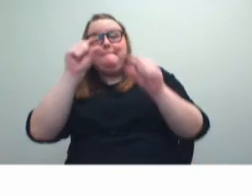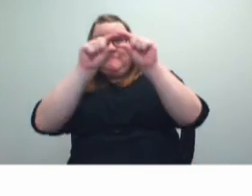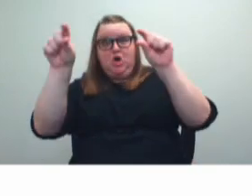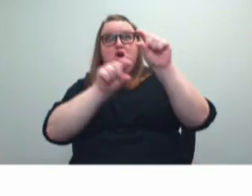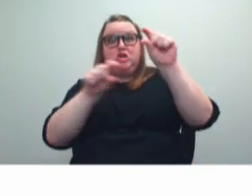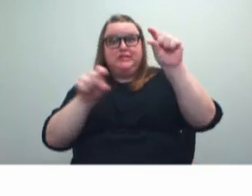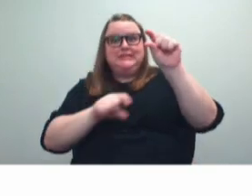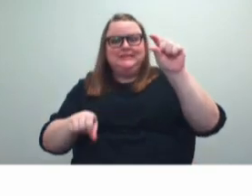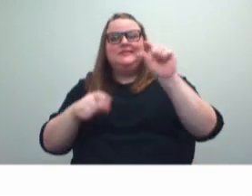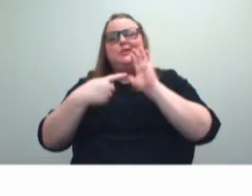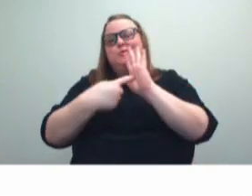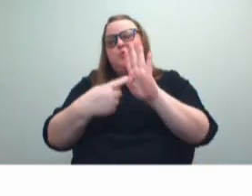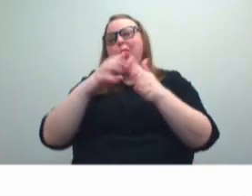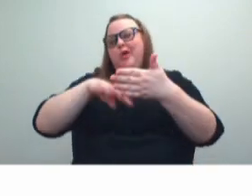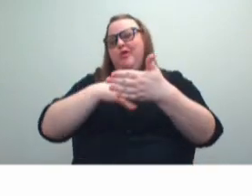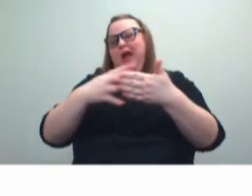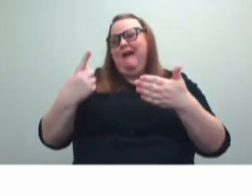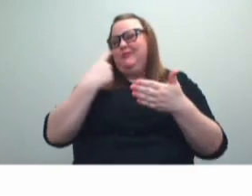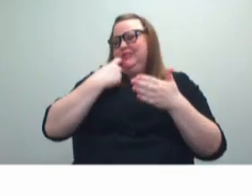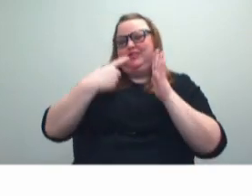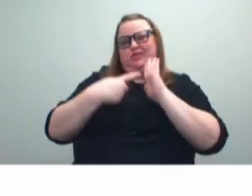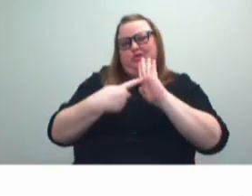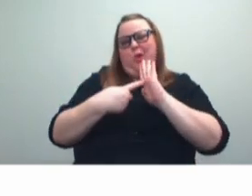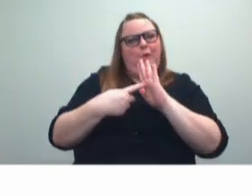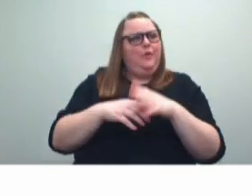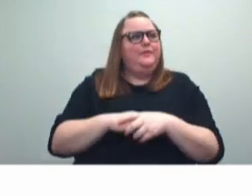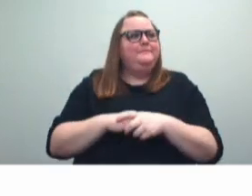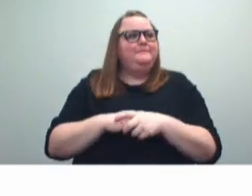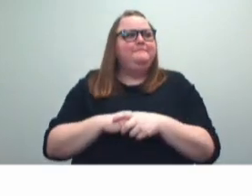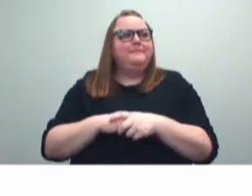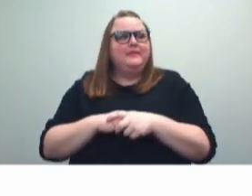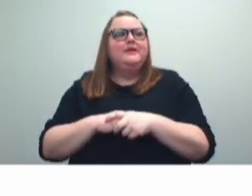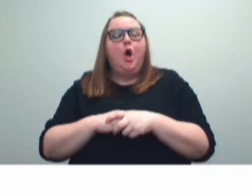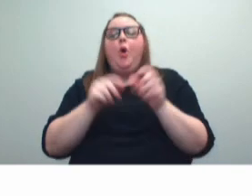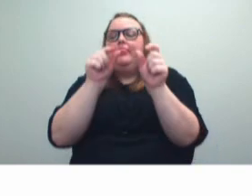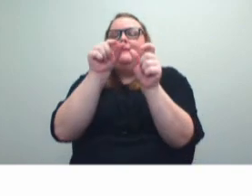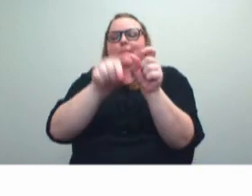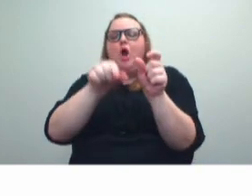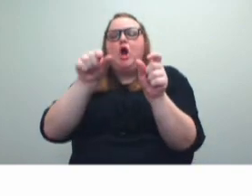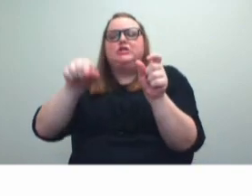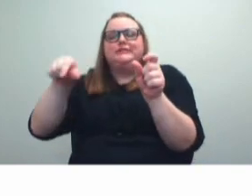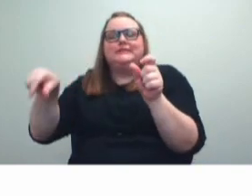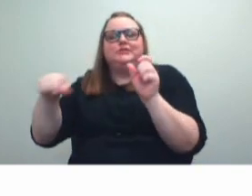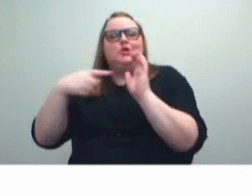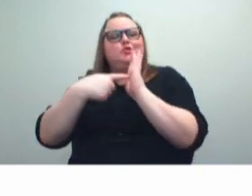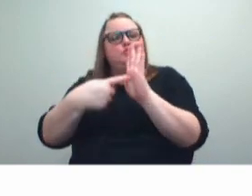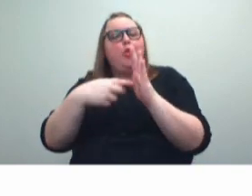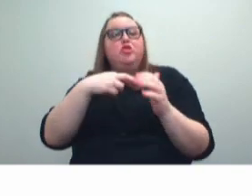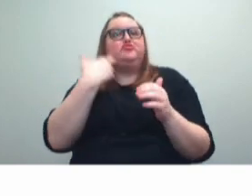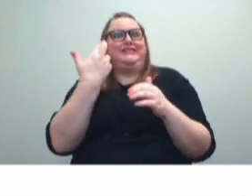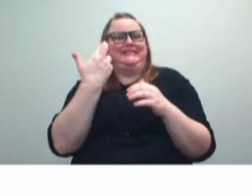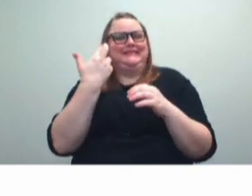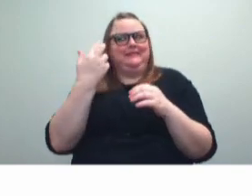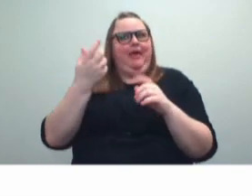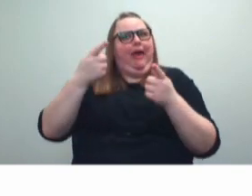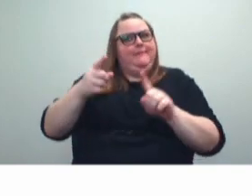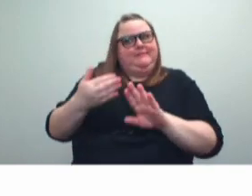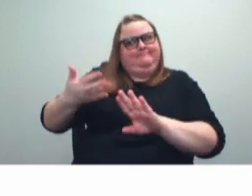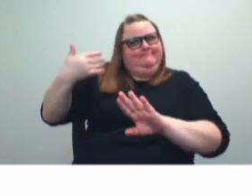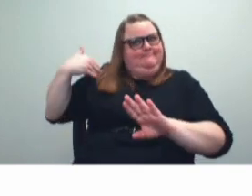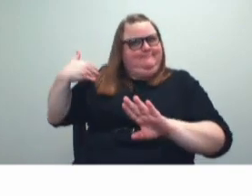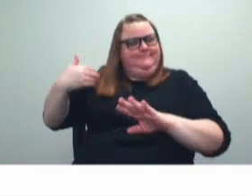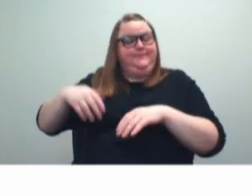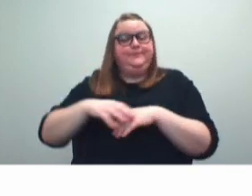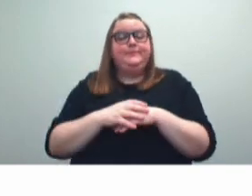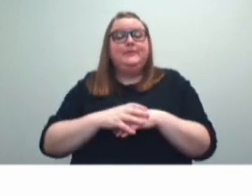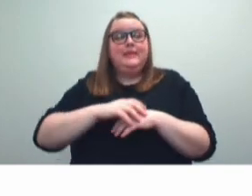showed. Those are the model risk conditions that the model produced back in time. And then the black line is the data series that